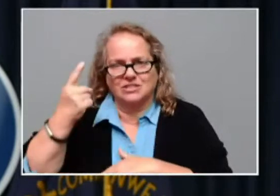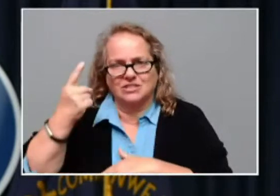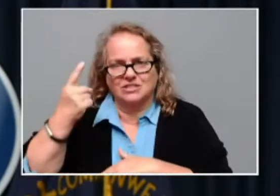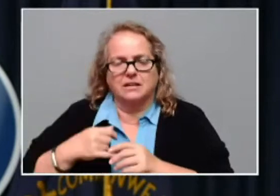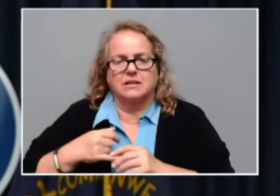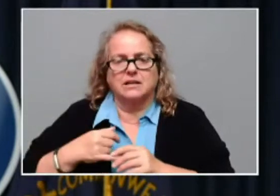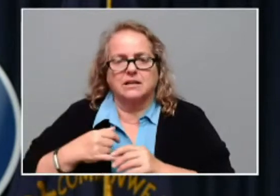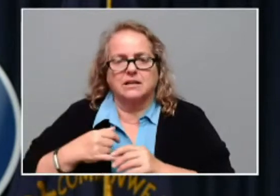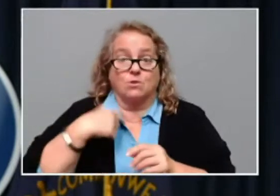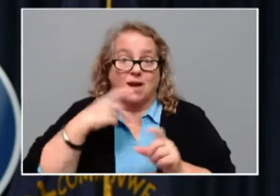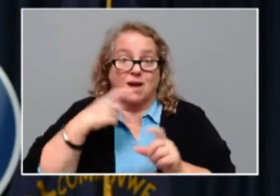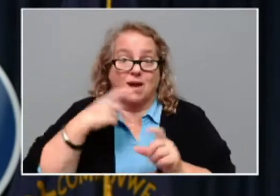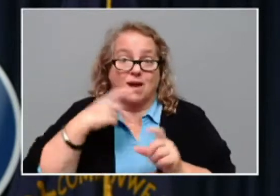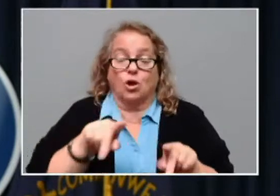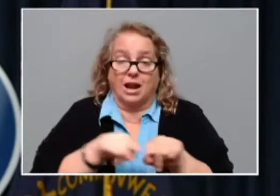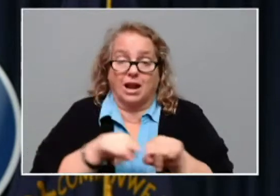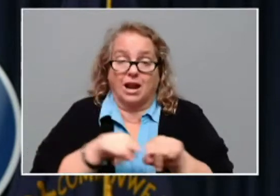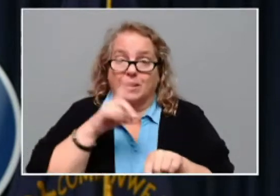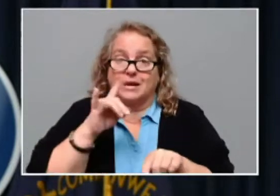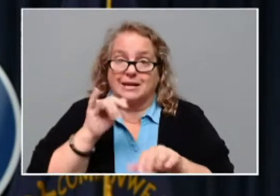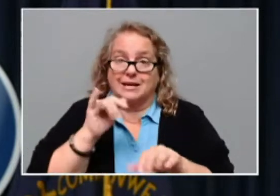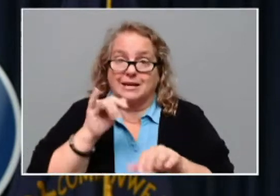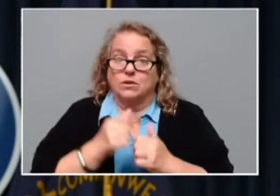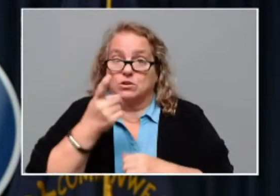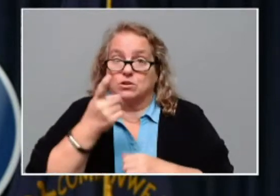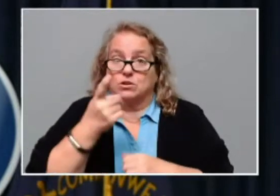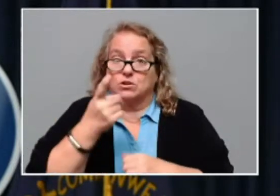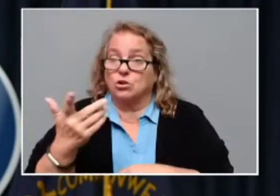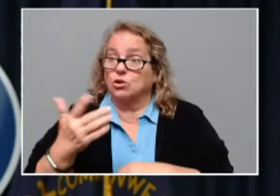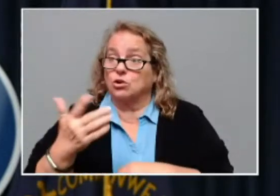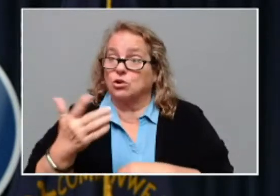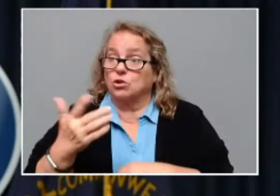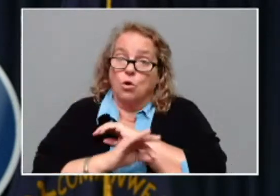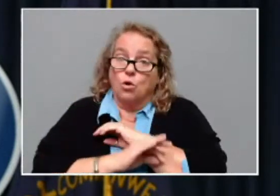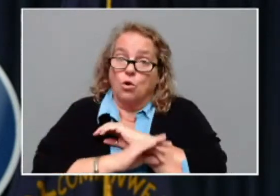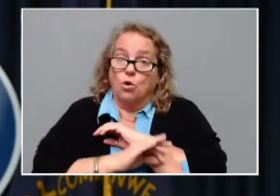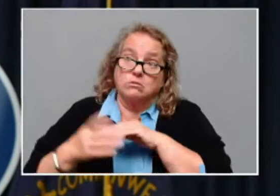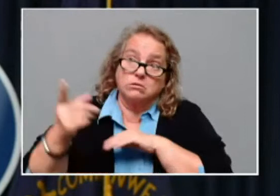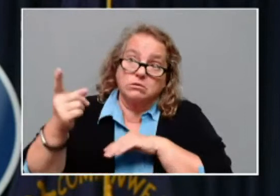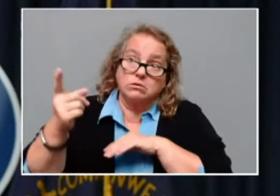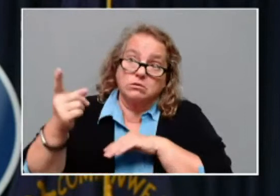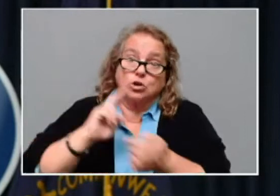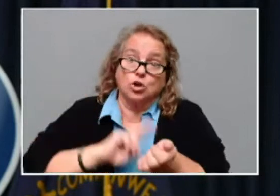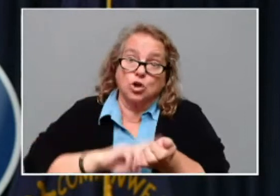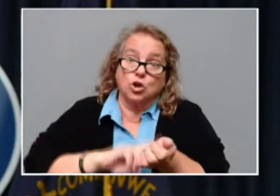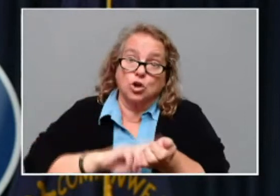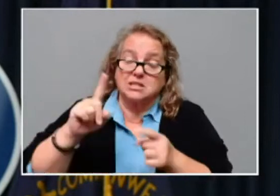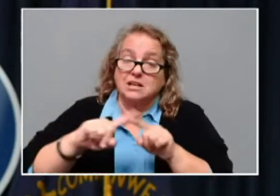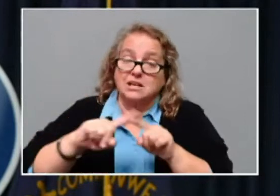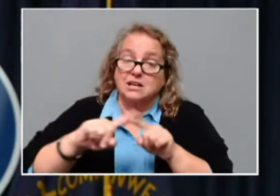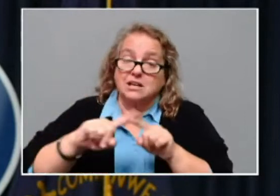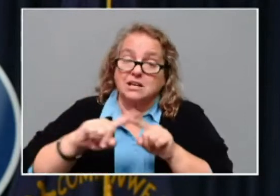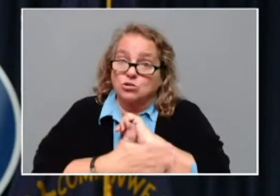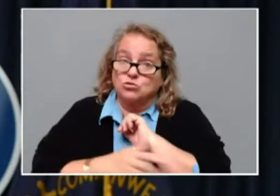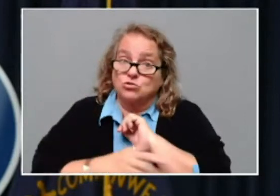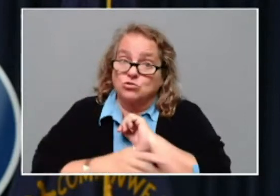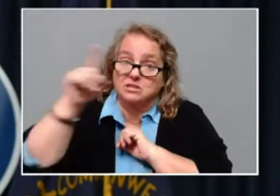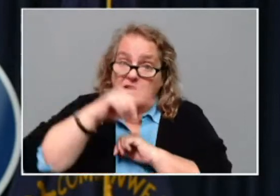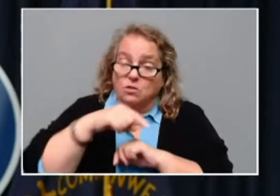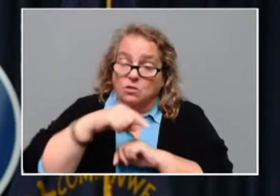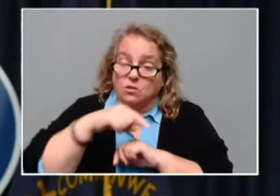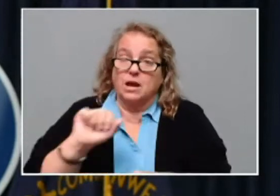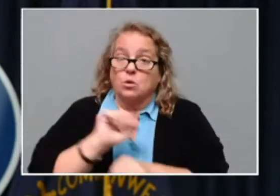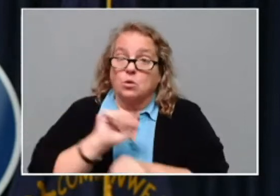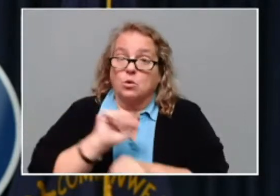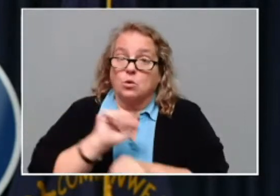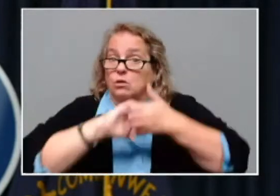one point at foreign-born nurses. There are a number of countries that we could work with on visas